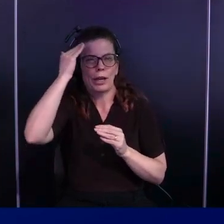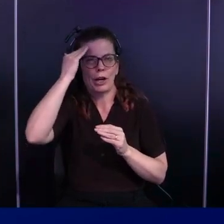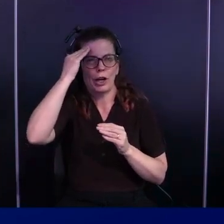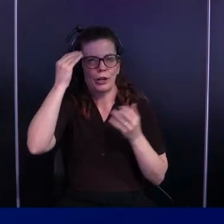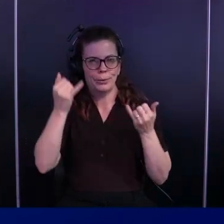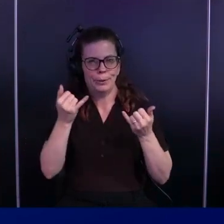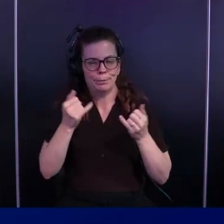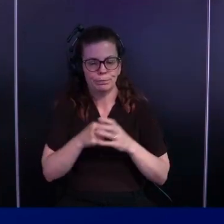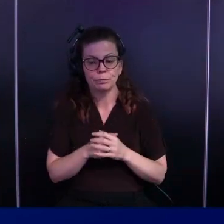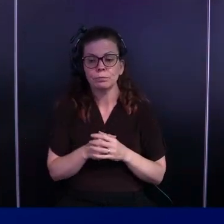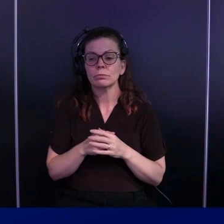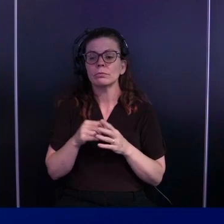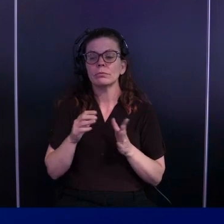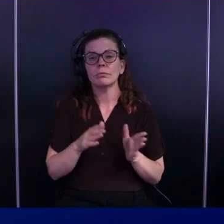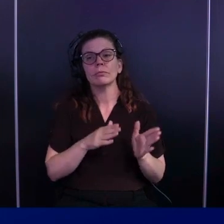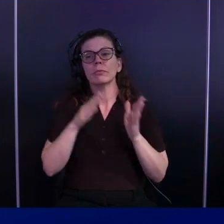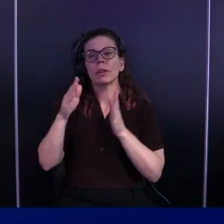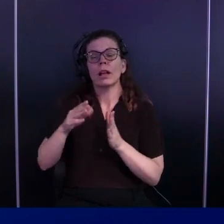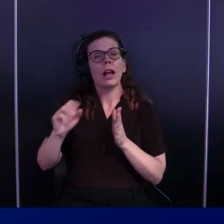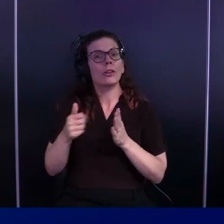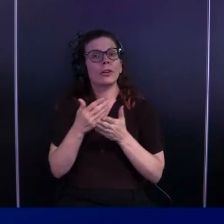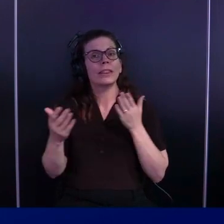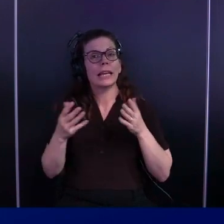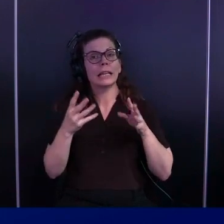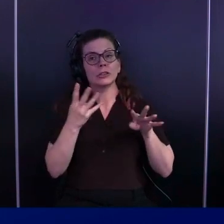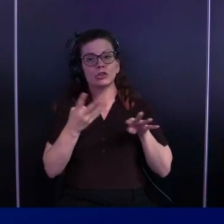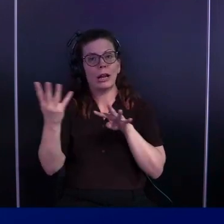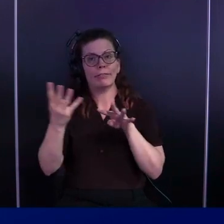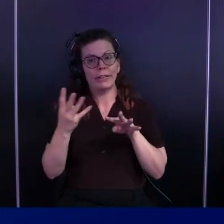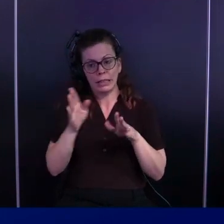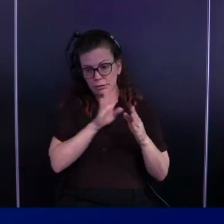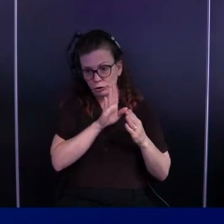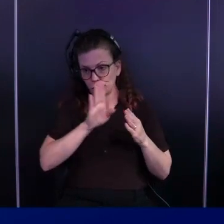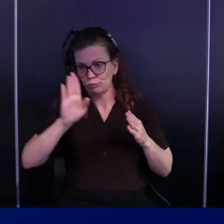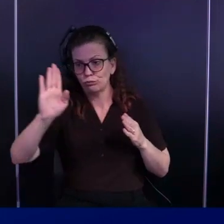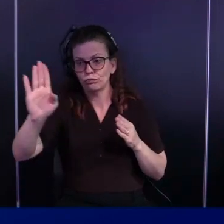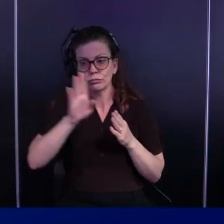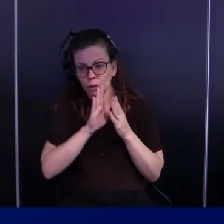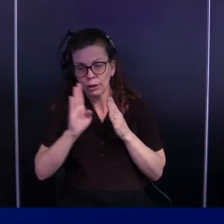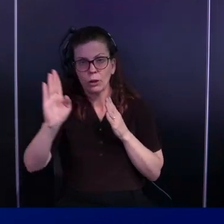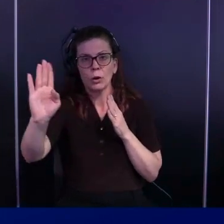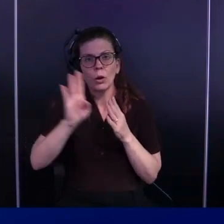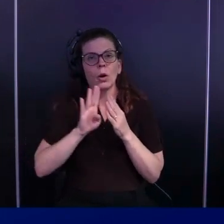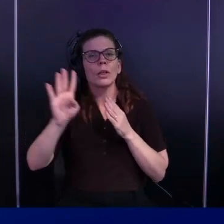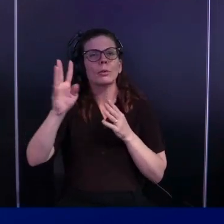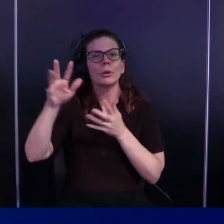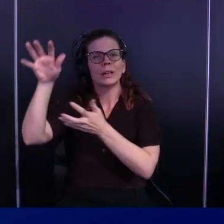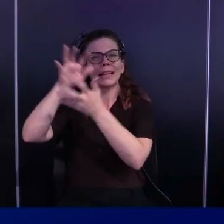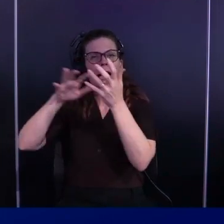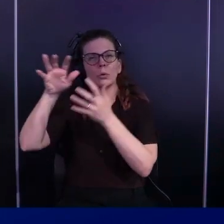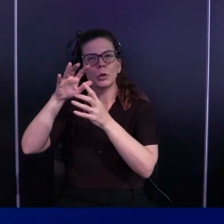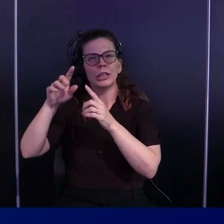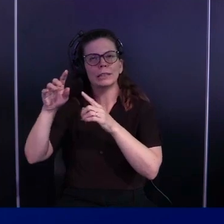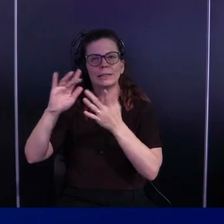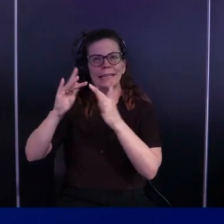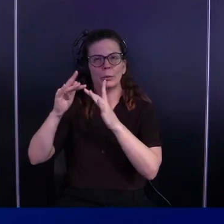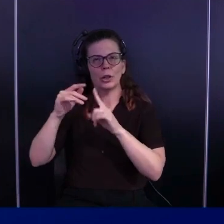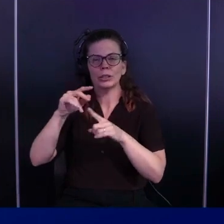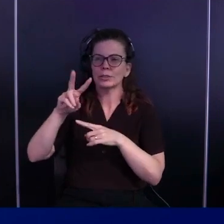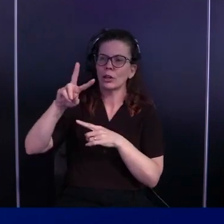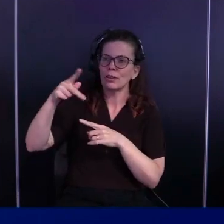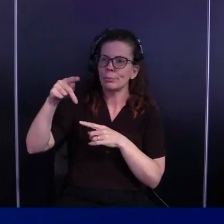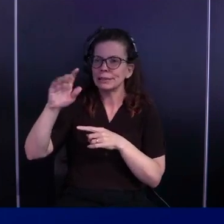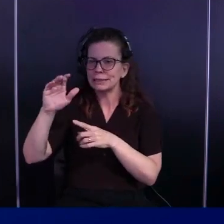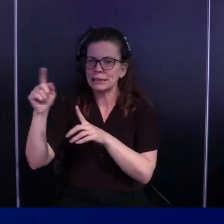other thing is traffic that's laterally traveling throughout the cloud network and kind of from one VPC to another, from one AZ